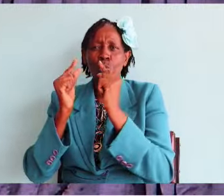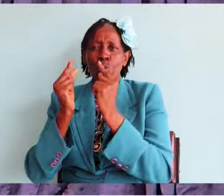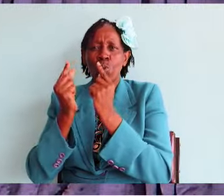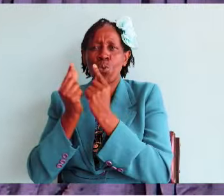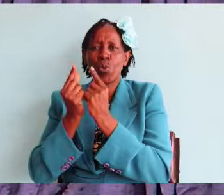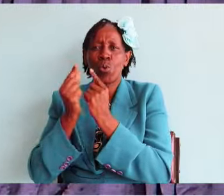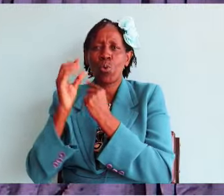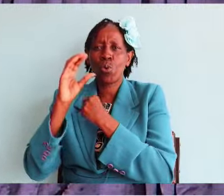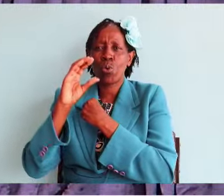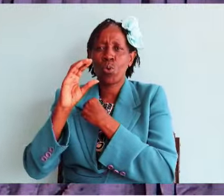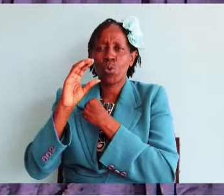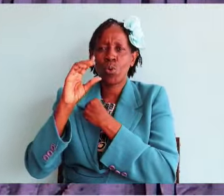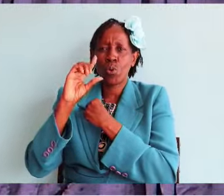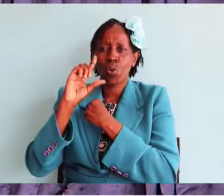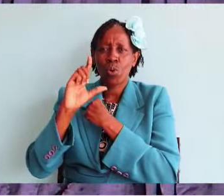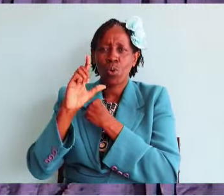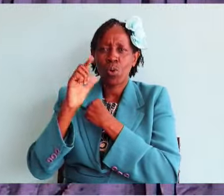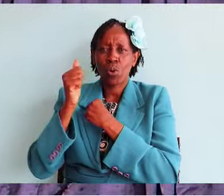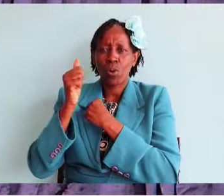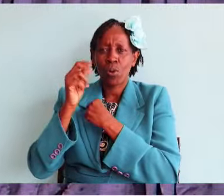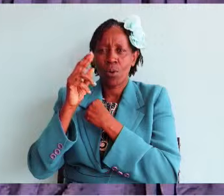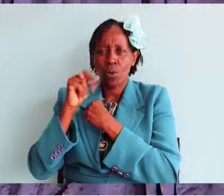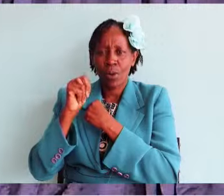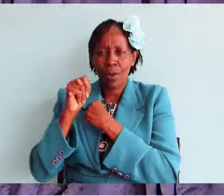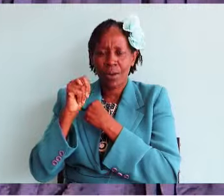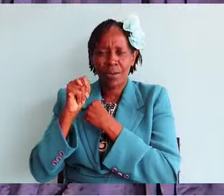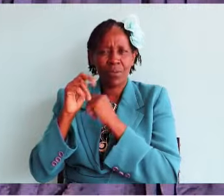My background is very small,